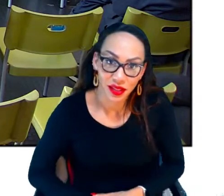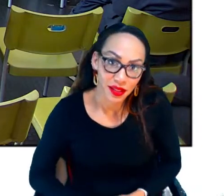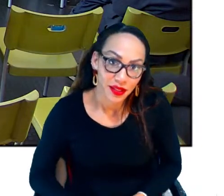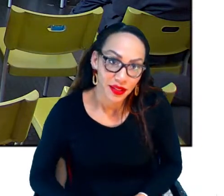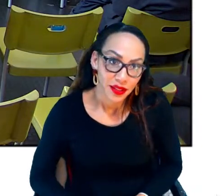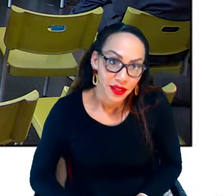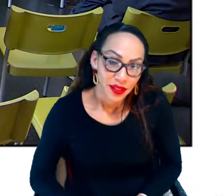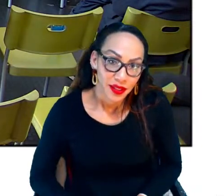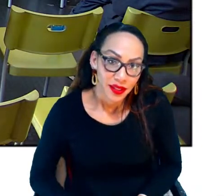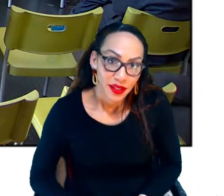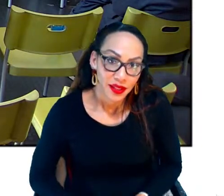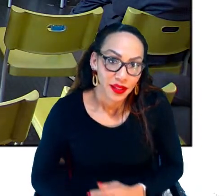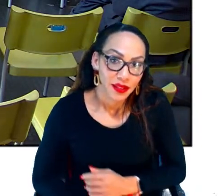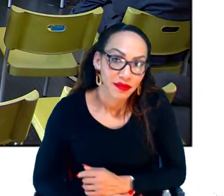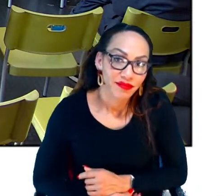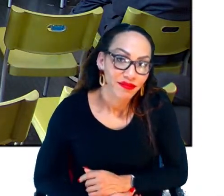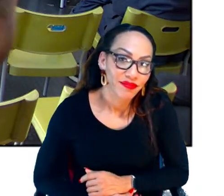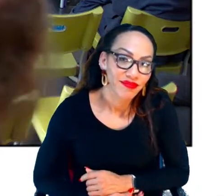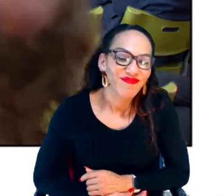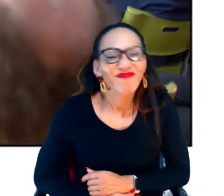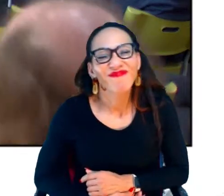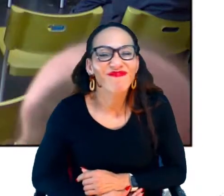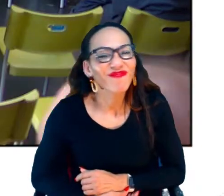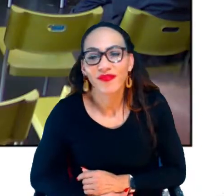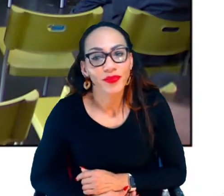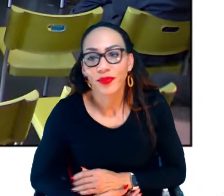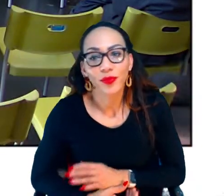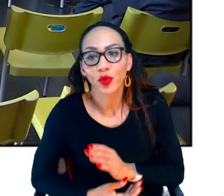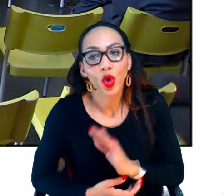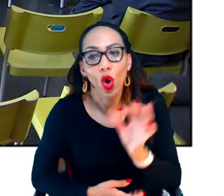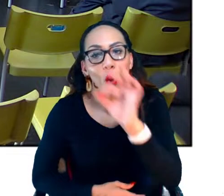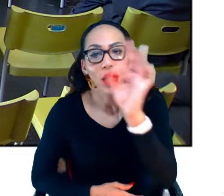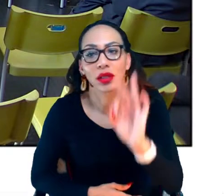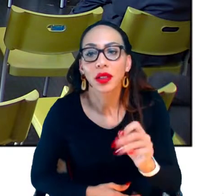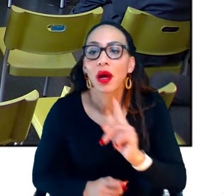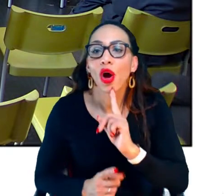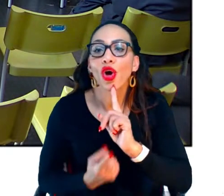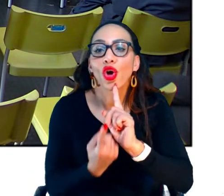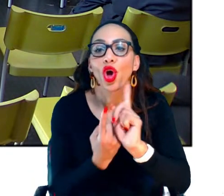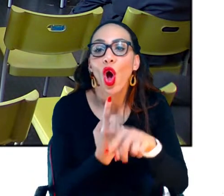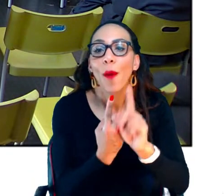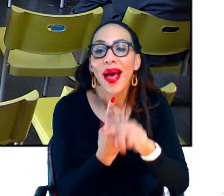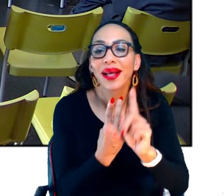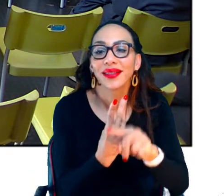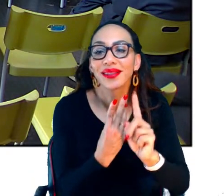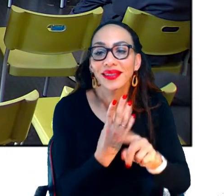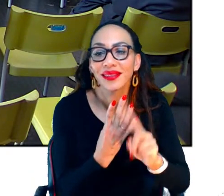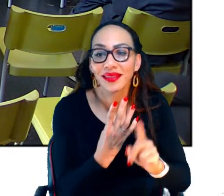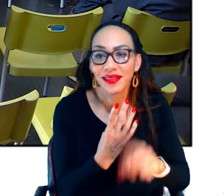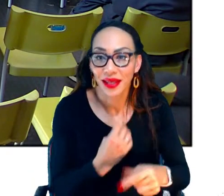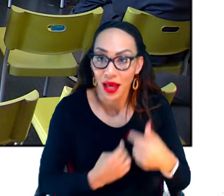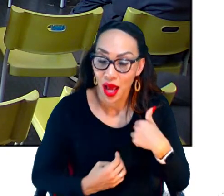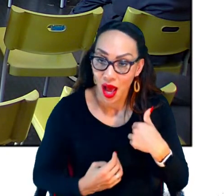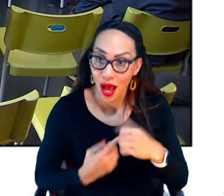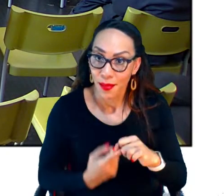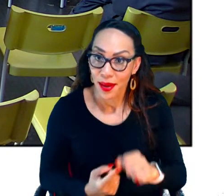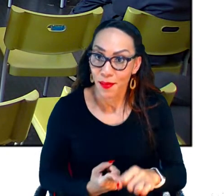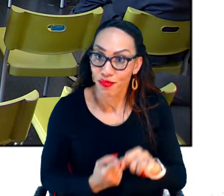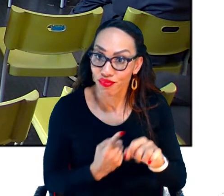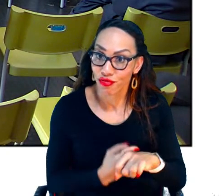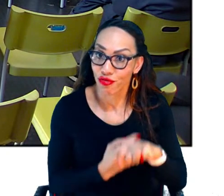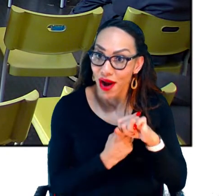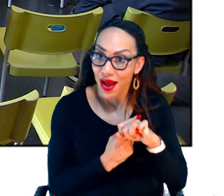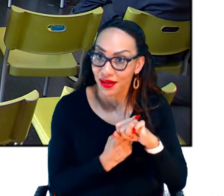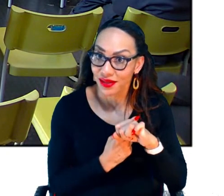And rather than a question, more like a series of comments, I would say. I'm really impressed, first of all, and it just made me think